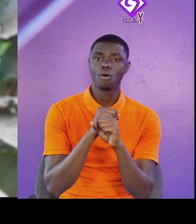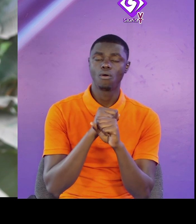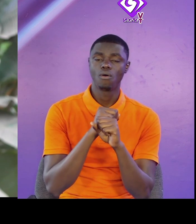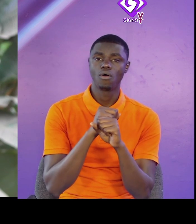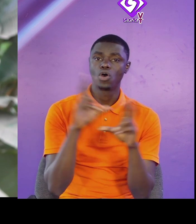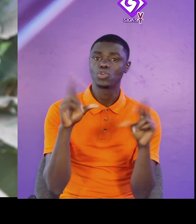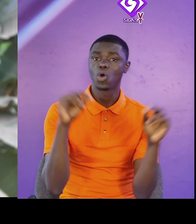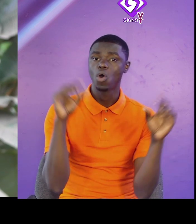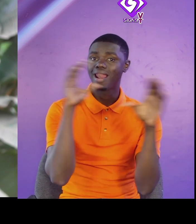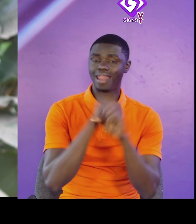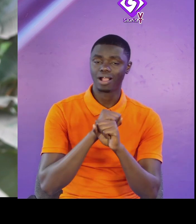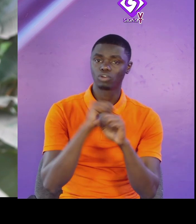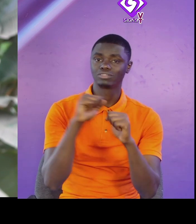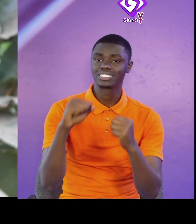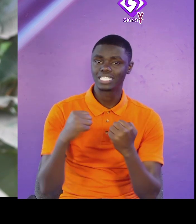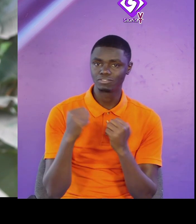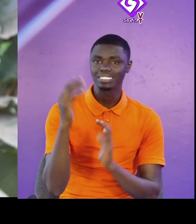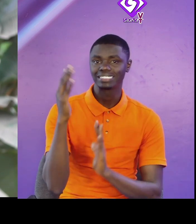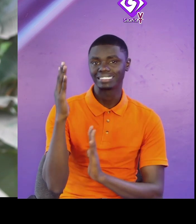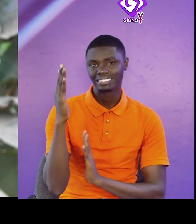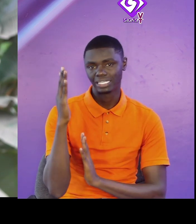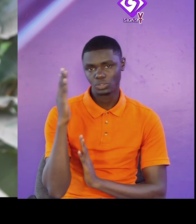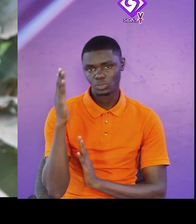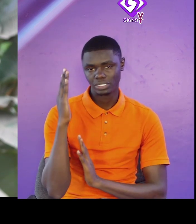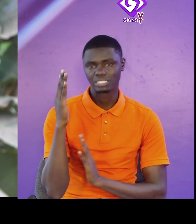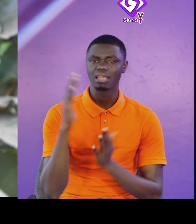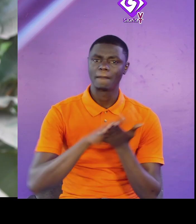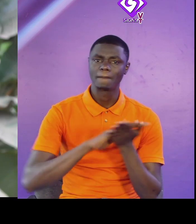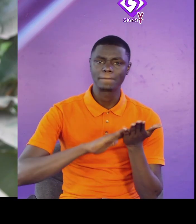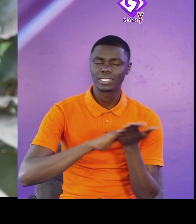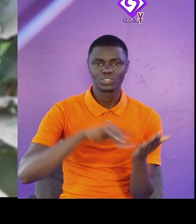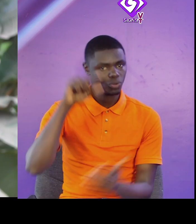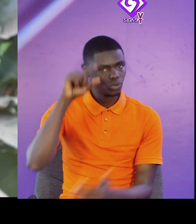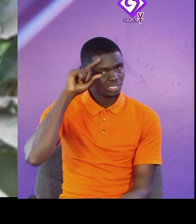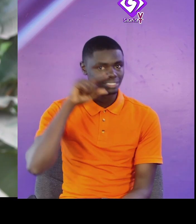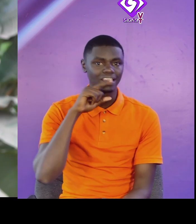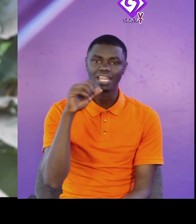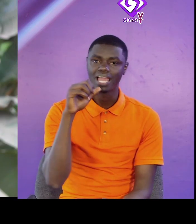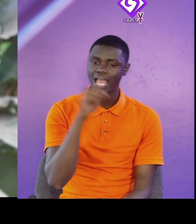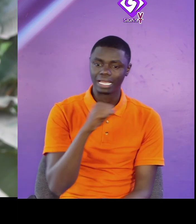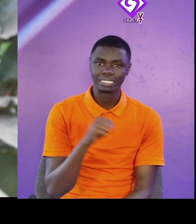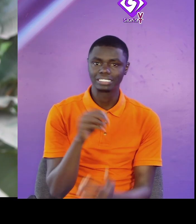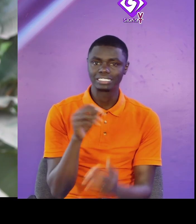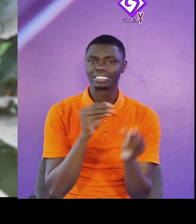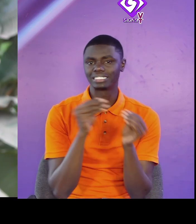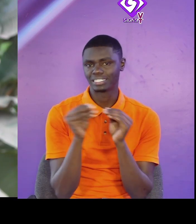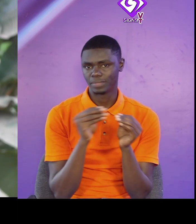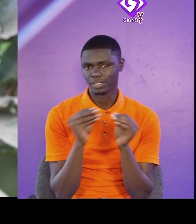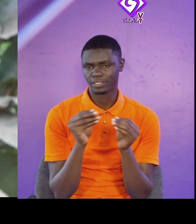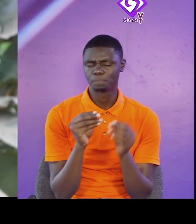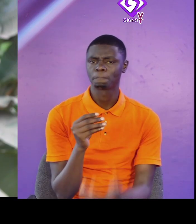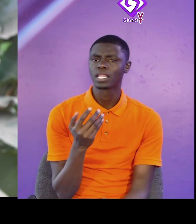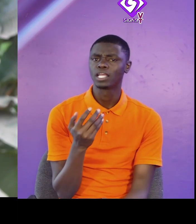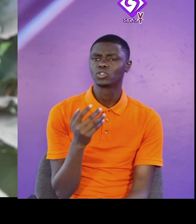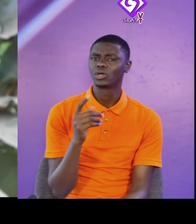safety, security based on gender, age, disability, you name it. So when